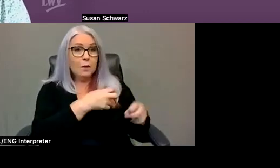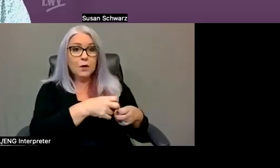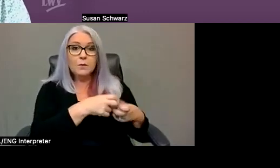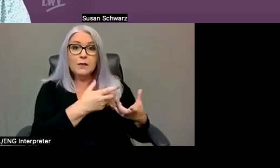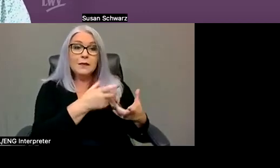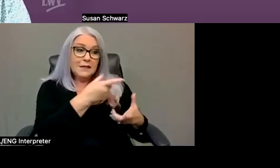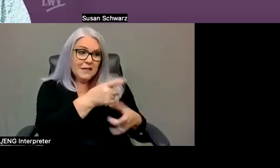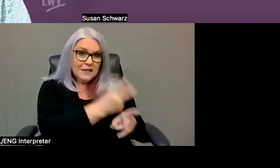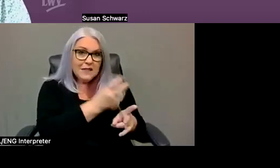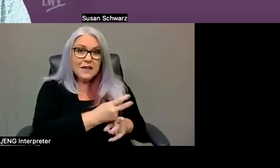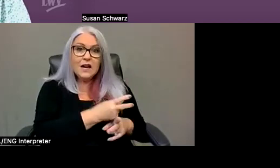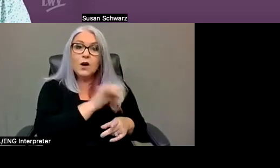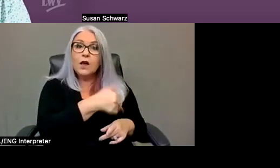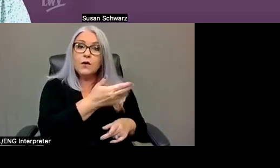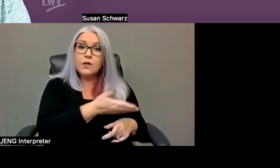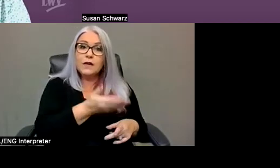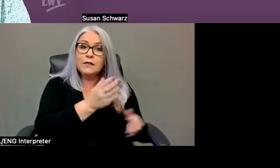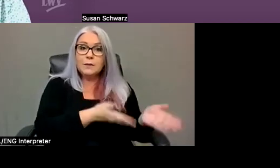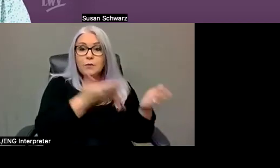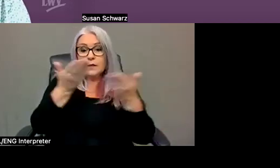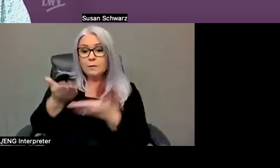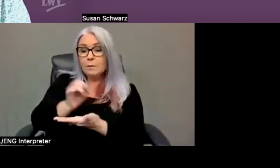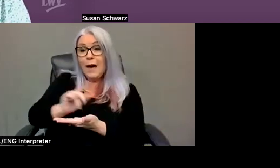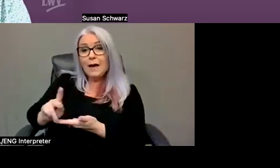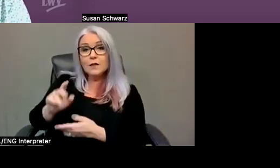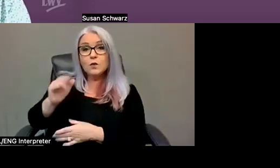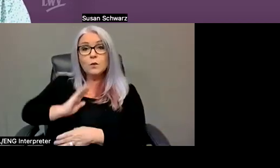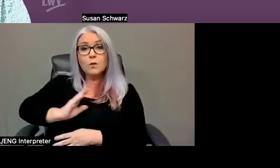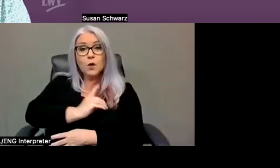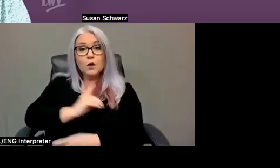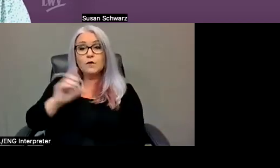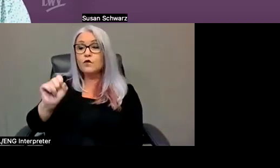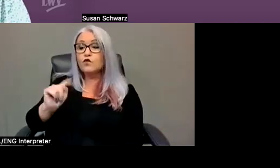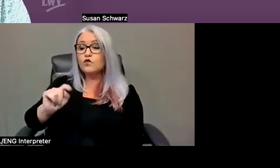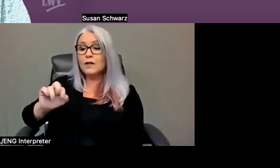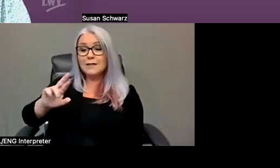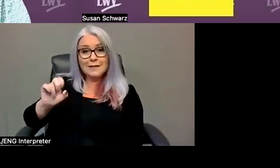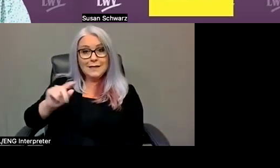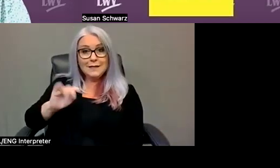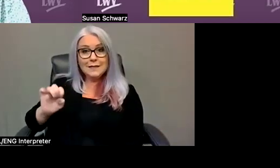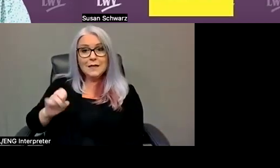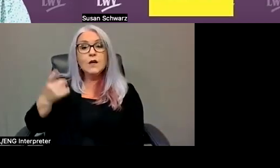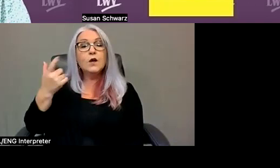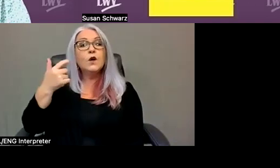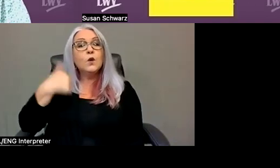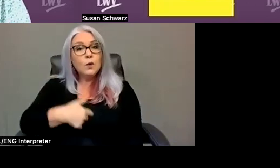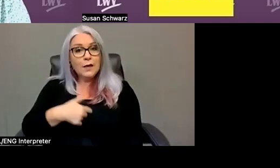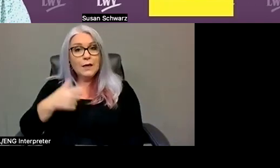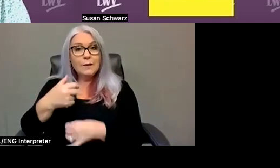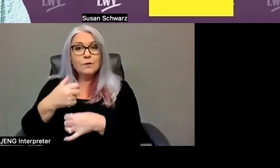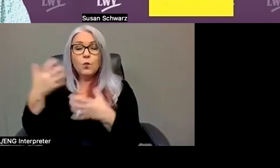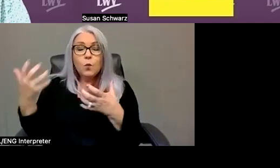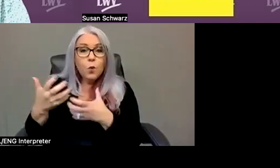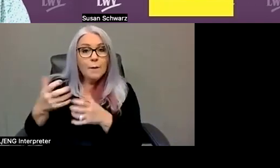trustees. As the mayor, I'm part of a team, the board of trustees, where we decide what policy should be done.